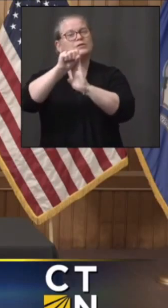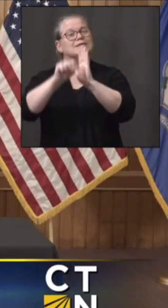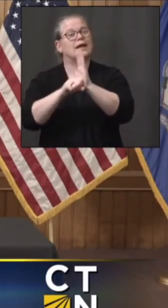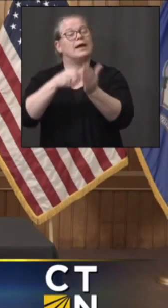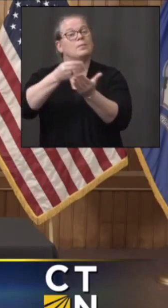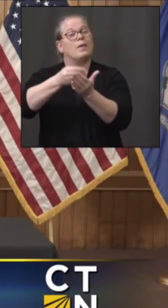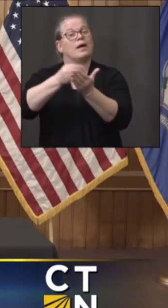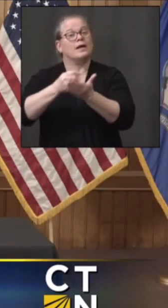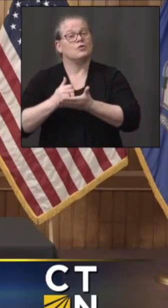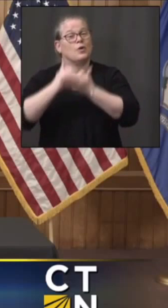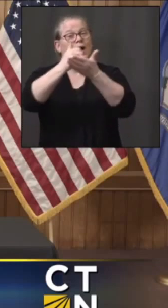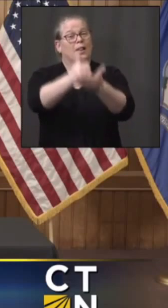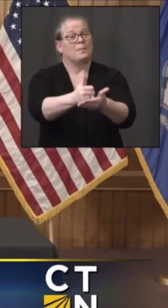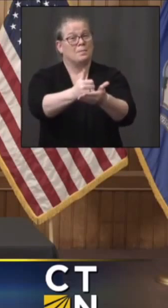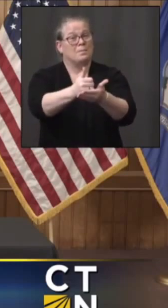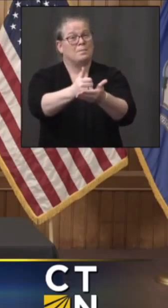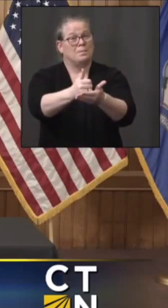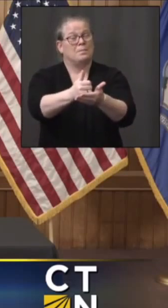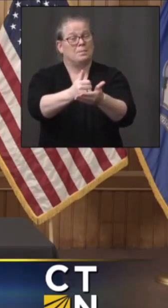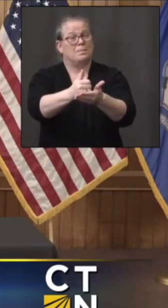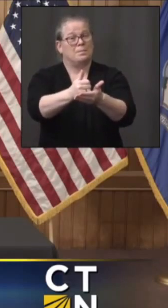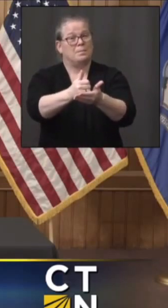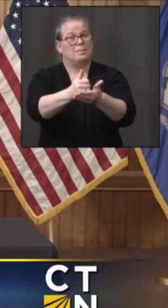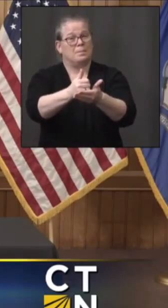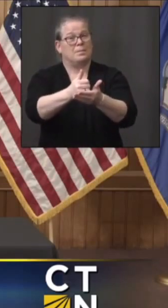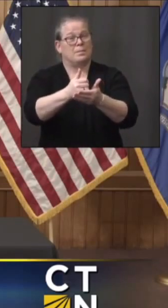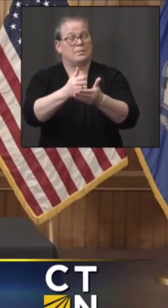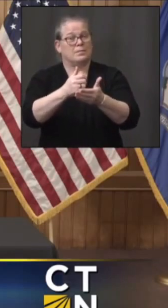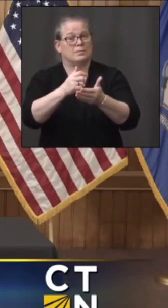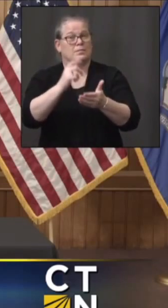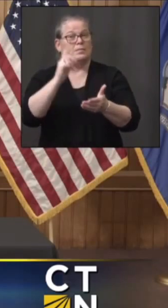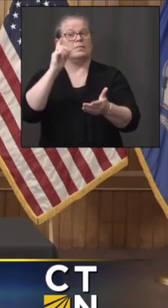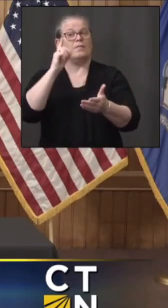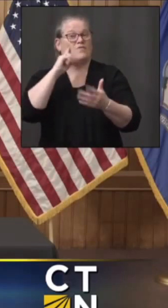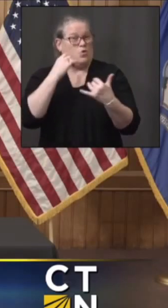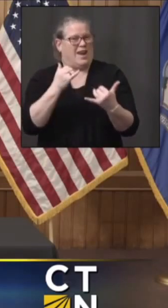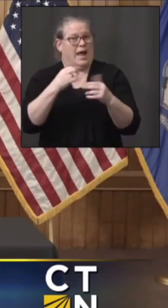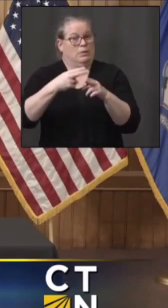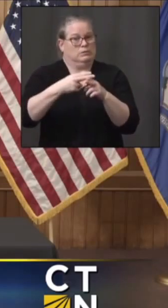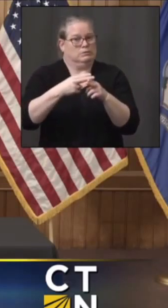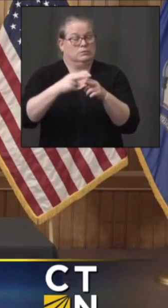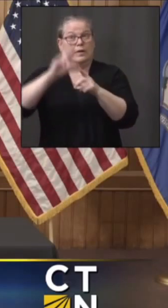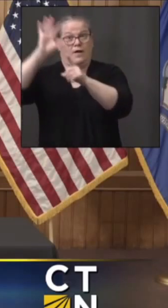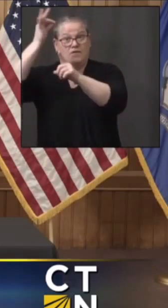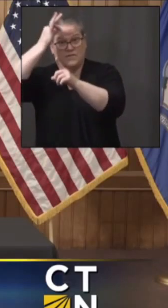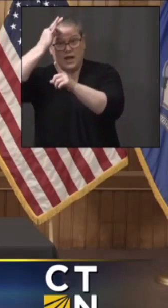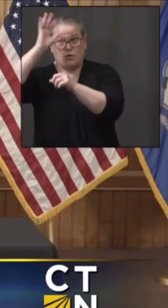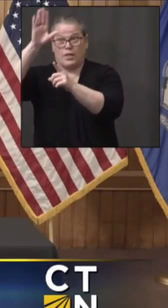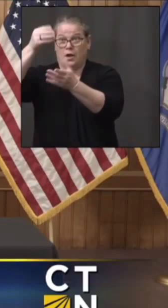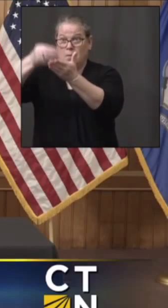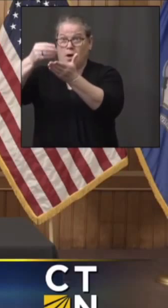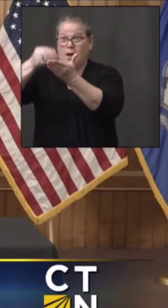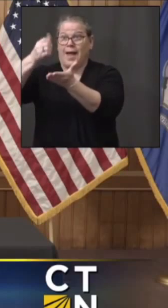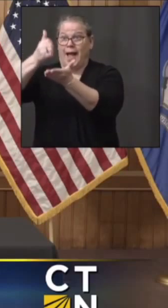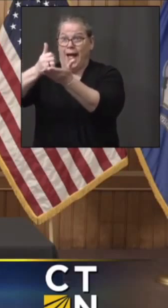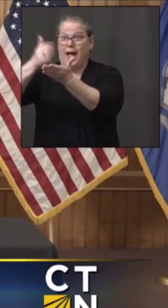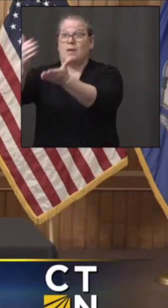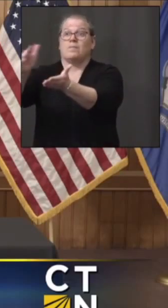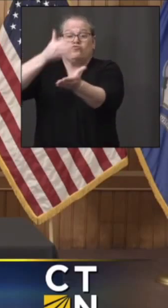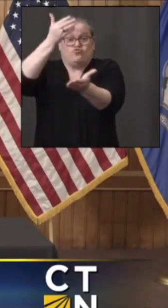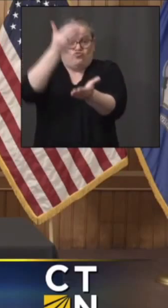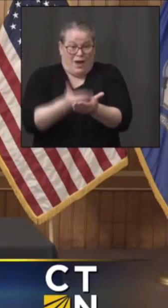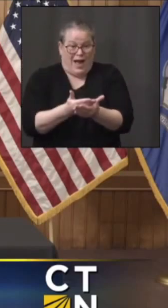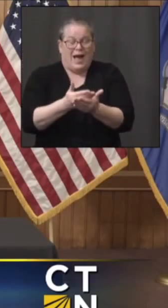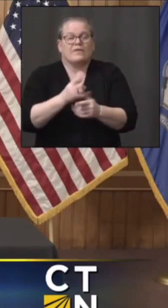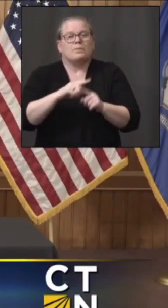of a stopgap until some federal assistance arrives, or more federal assistance arrives. Could you provide